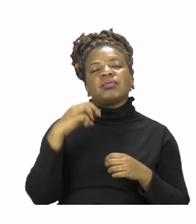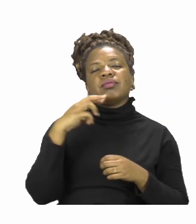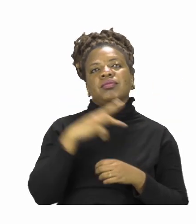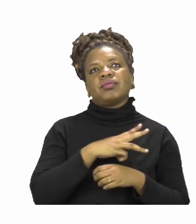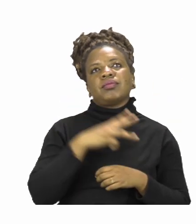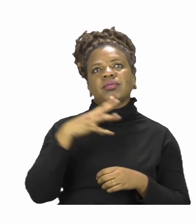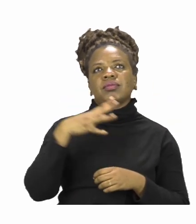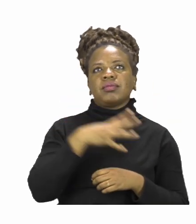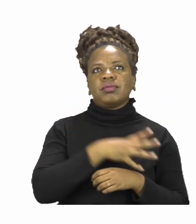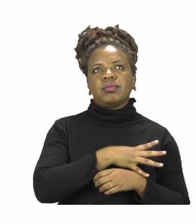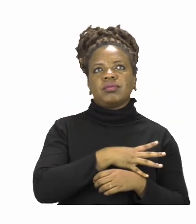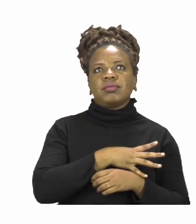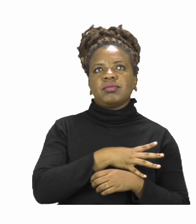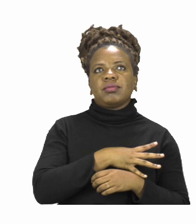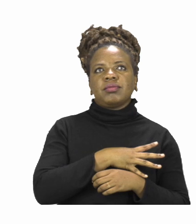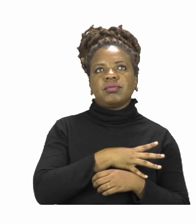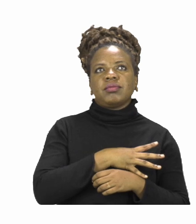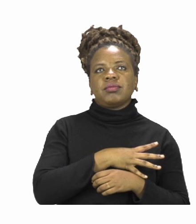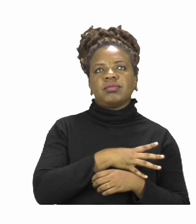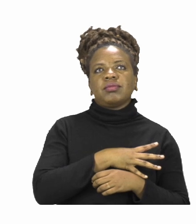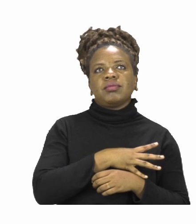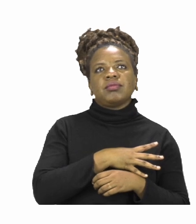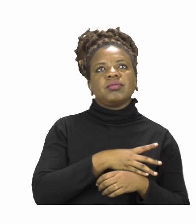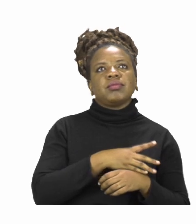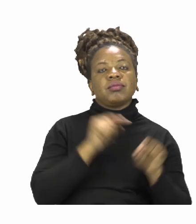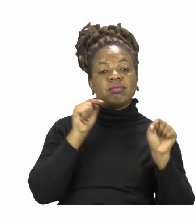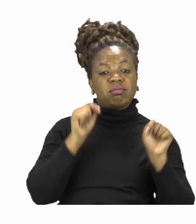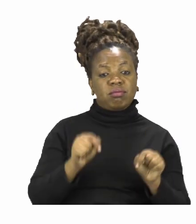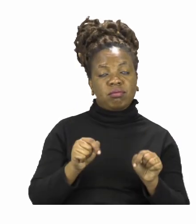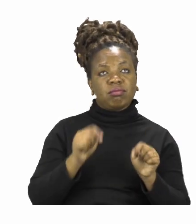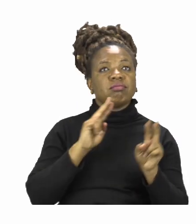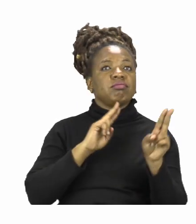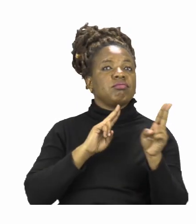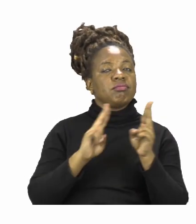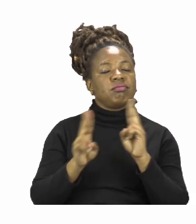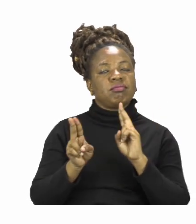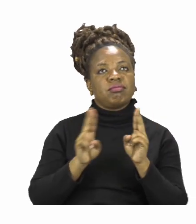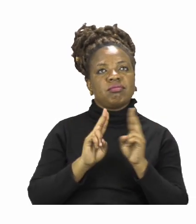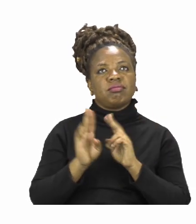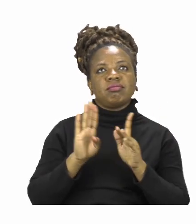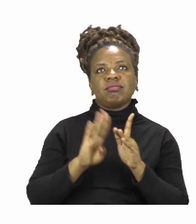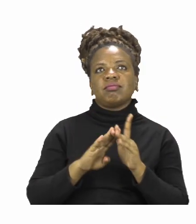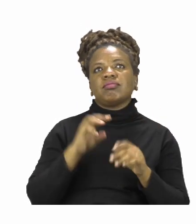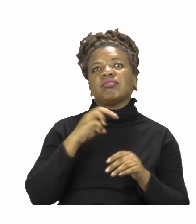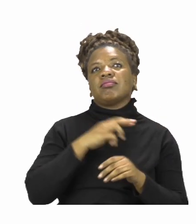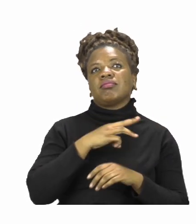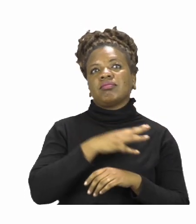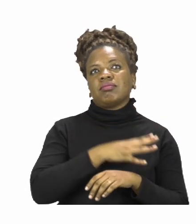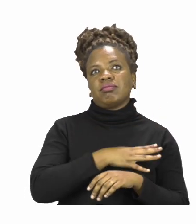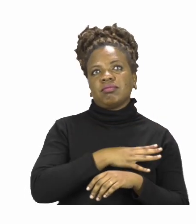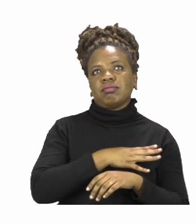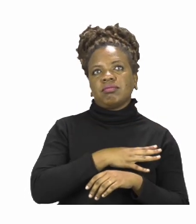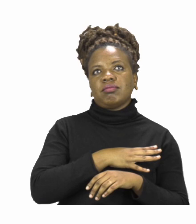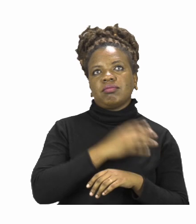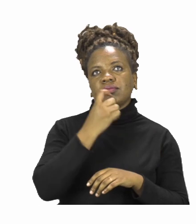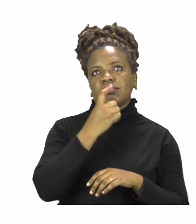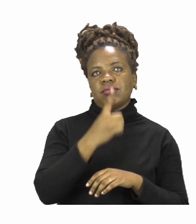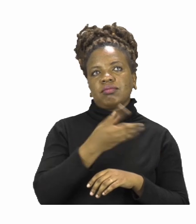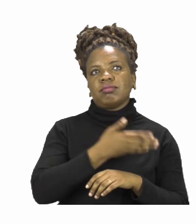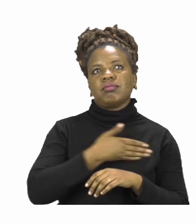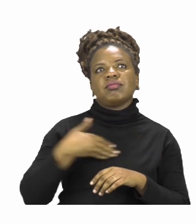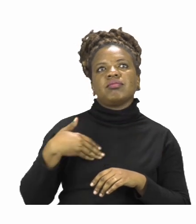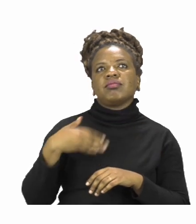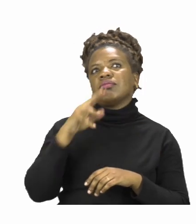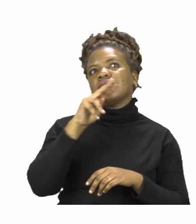HIV and AIDS. Today we are discussing HIV and AIDS, said